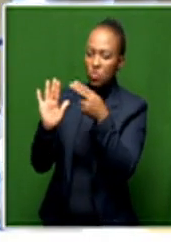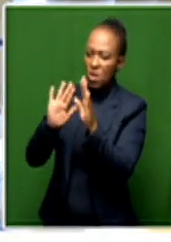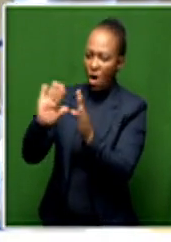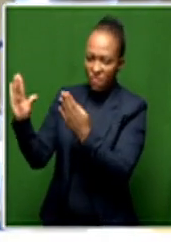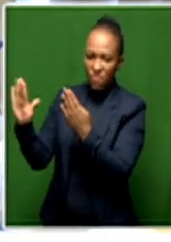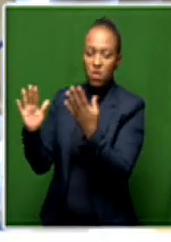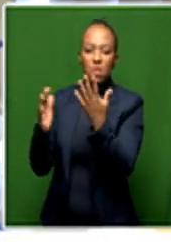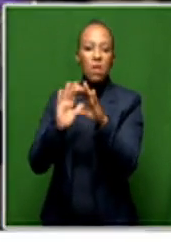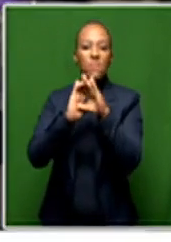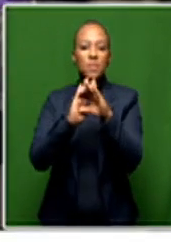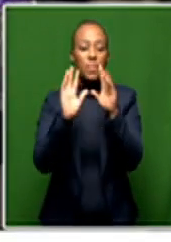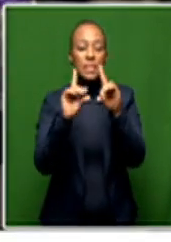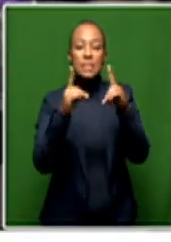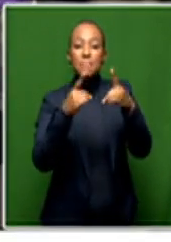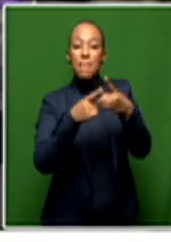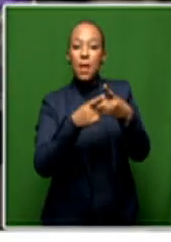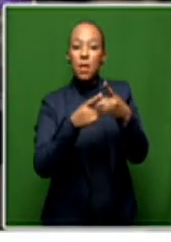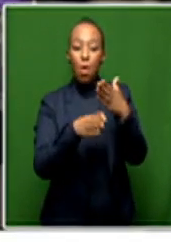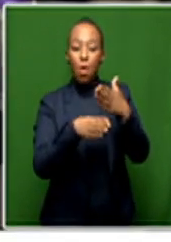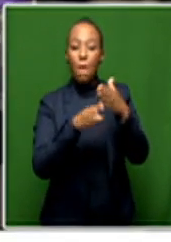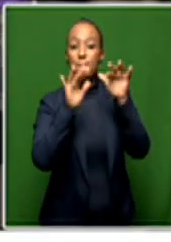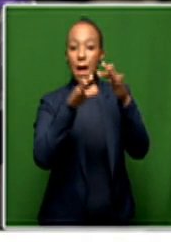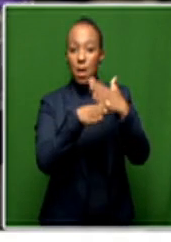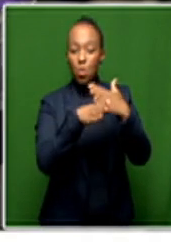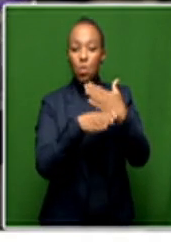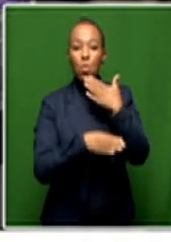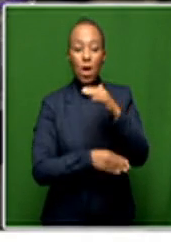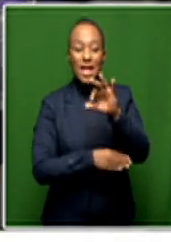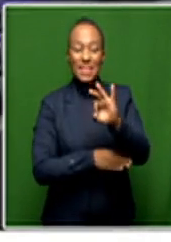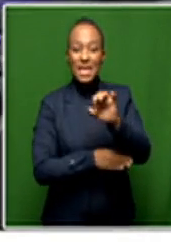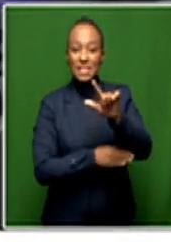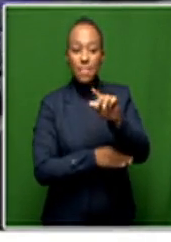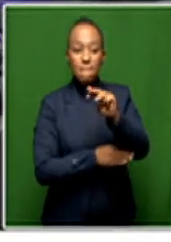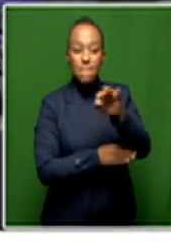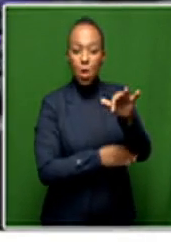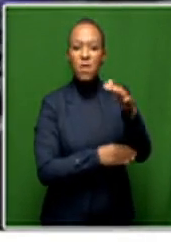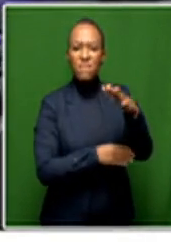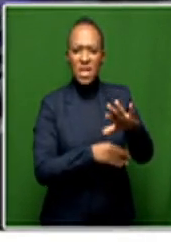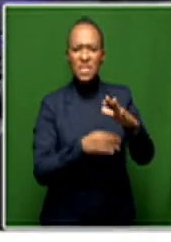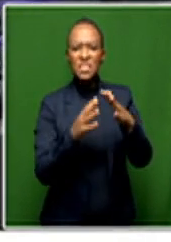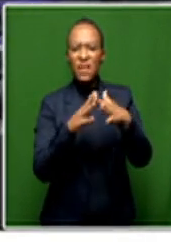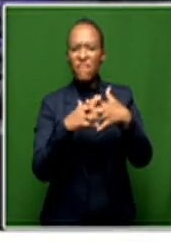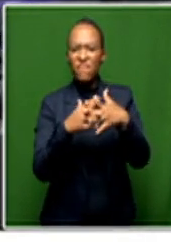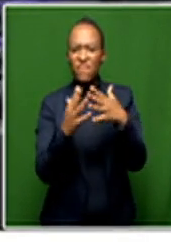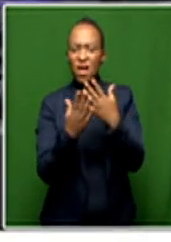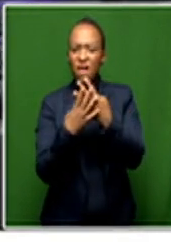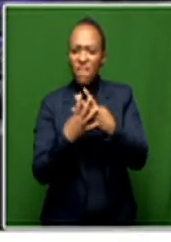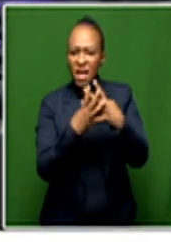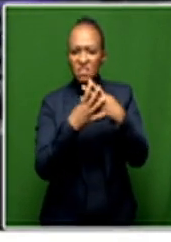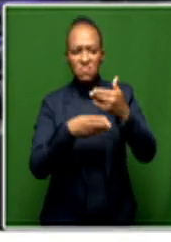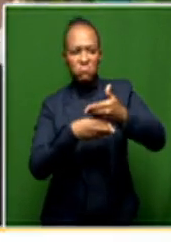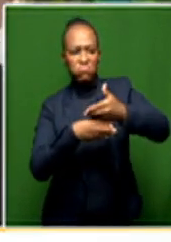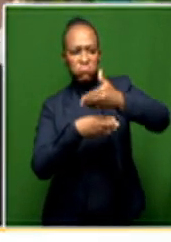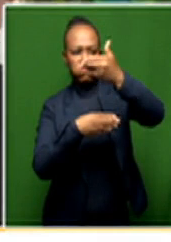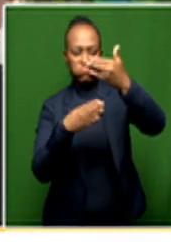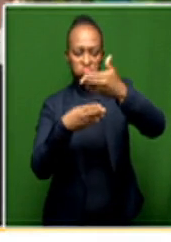the Department of Public Works and that 37 million rand fence that was erected, and still, yesterday they appeared before